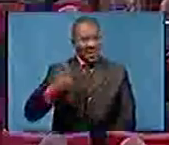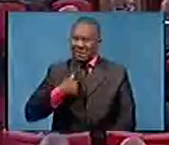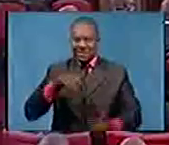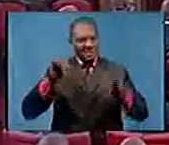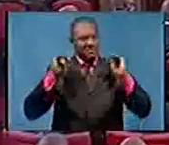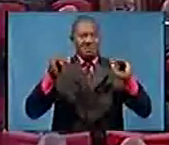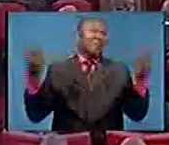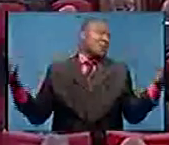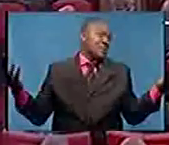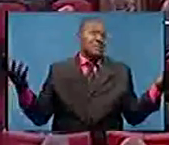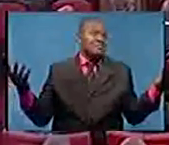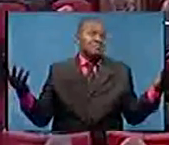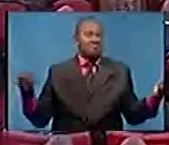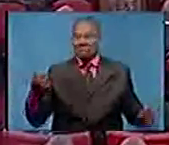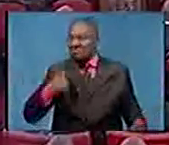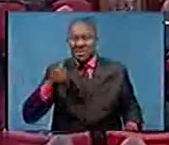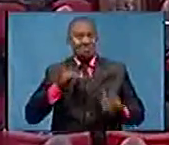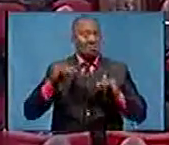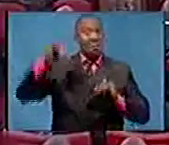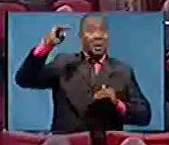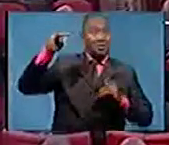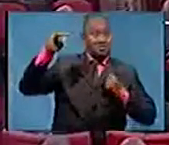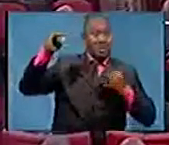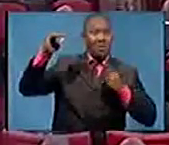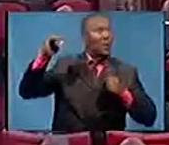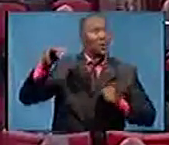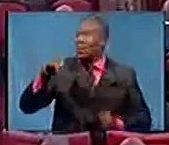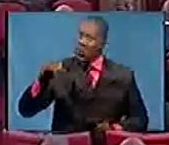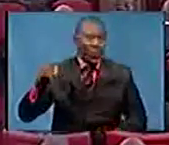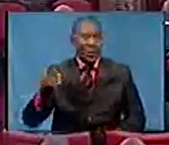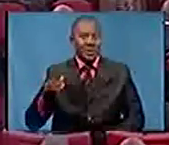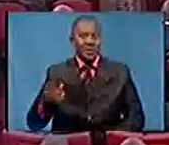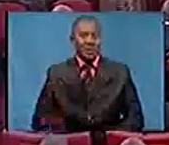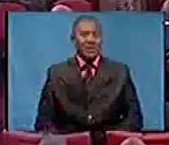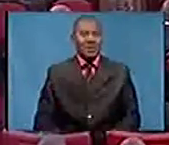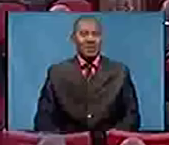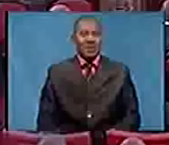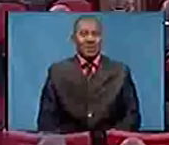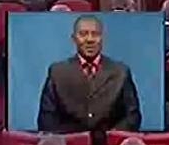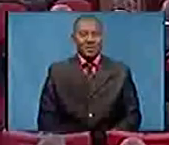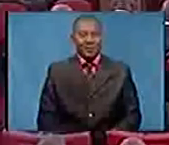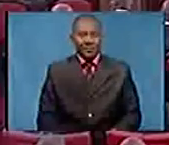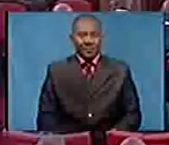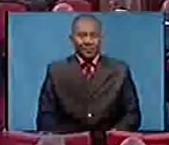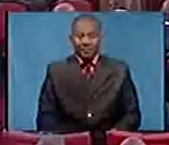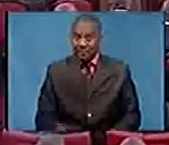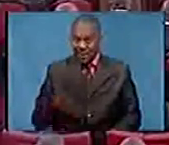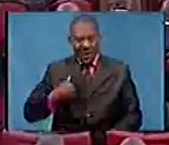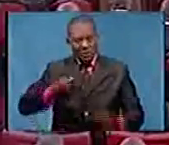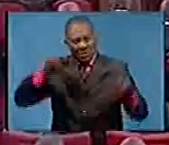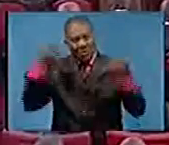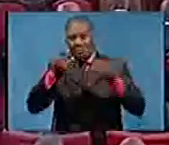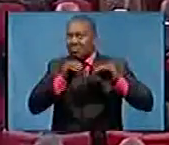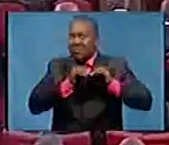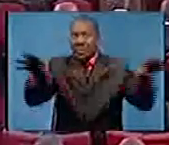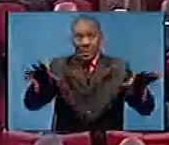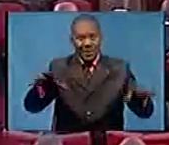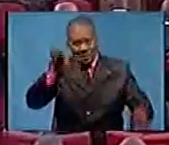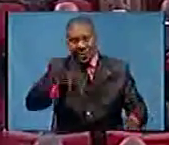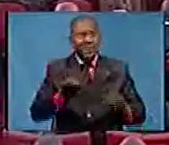I'm telling you. Yes. Nothing. We are pleading. I want to make certain points very clearly. That's